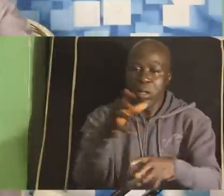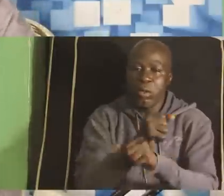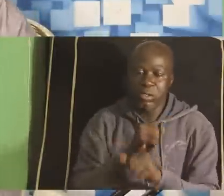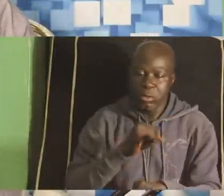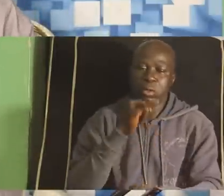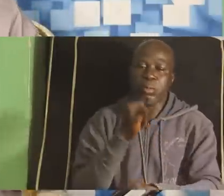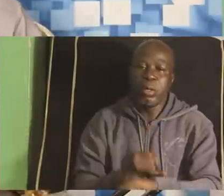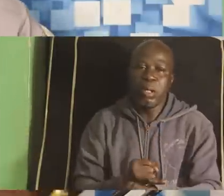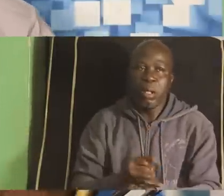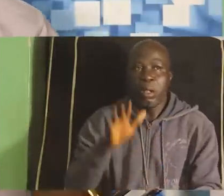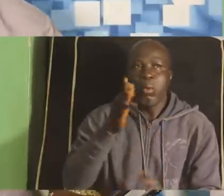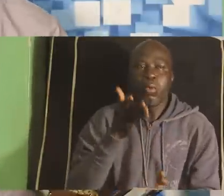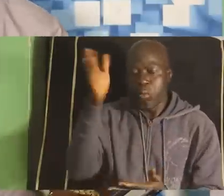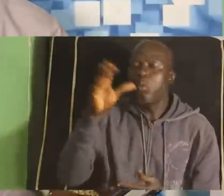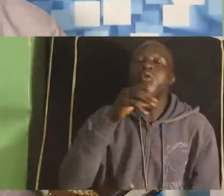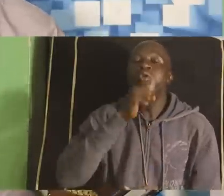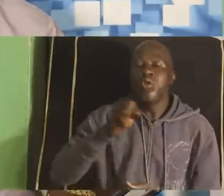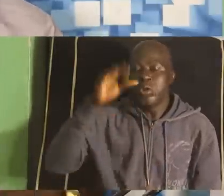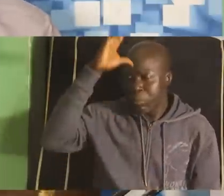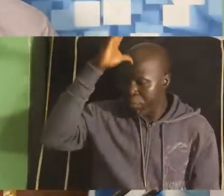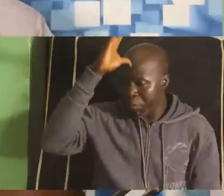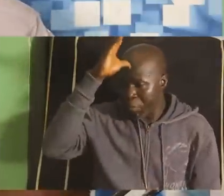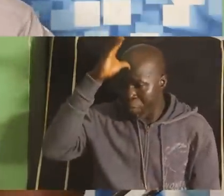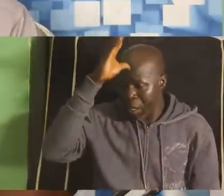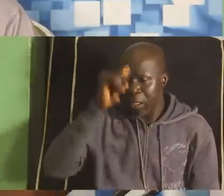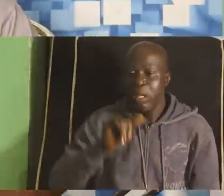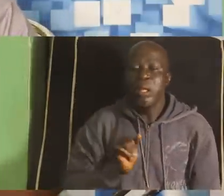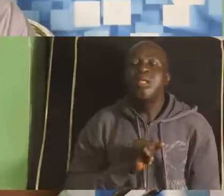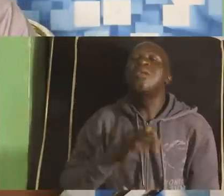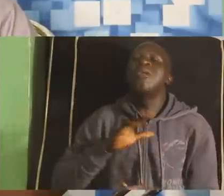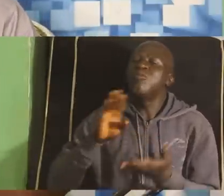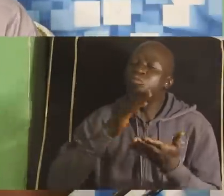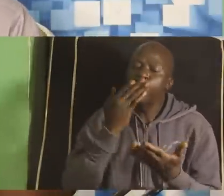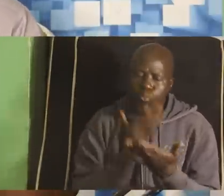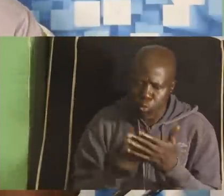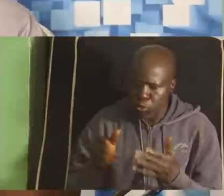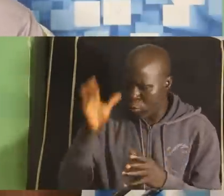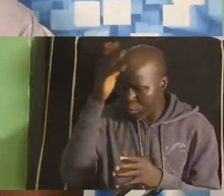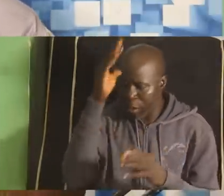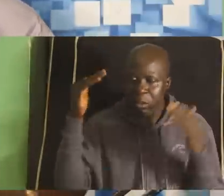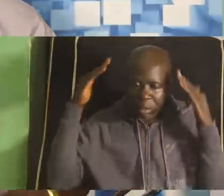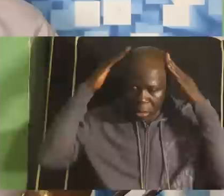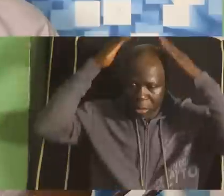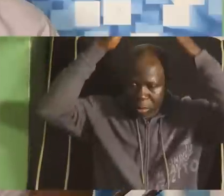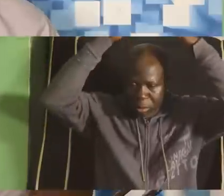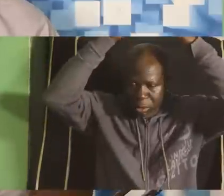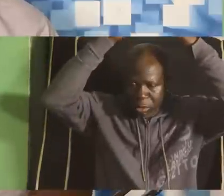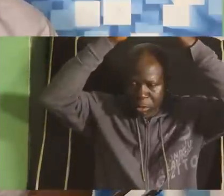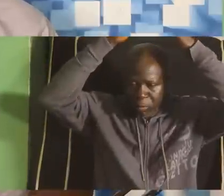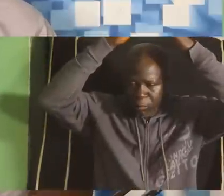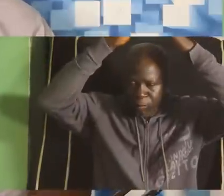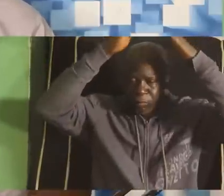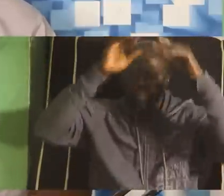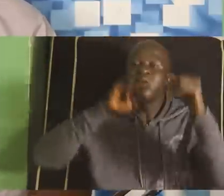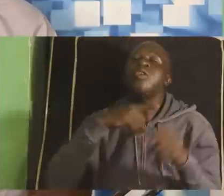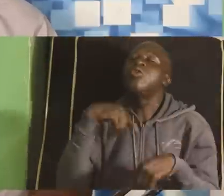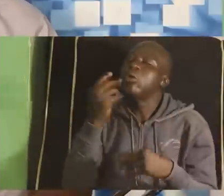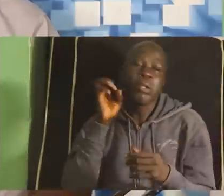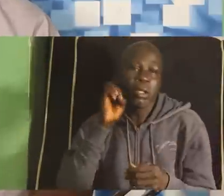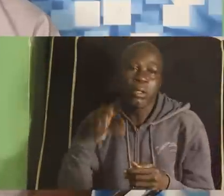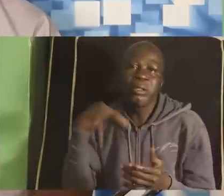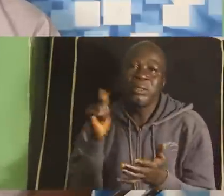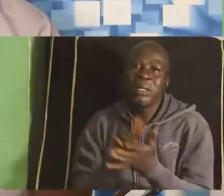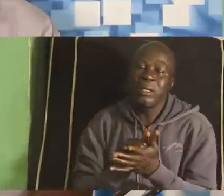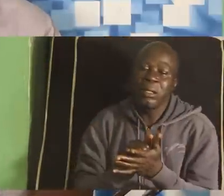Ibadan, there was a man. A nice man. Oje and Todaragon. Bishop Unu. is a bishop. Oh, what's up, me, told me that